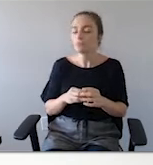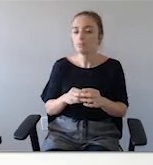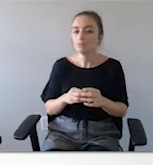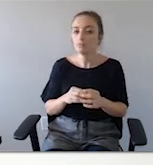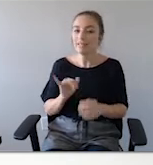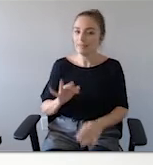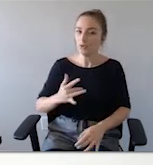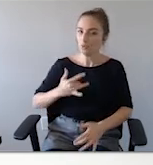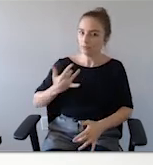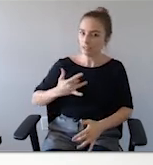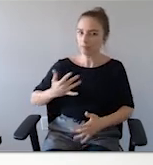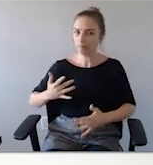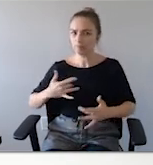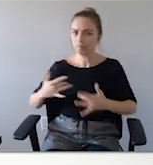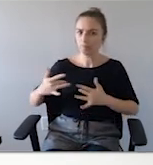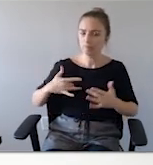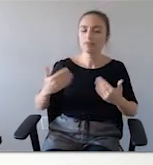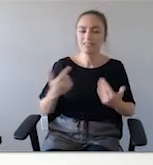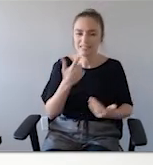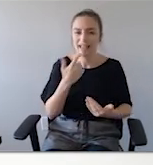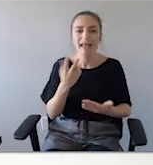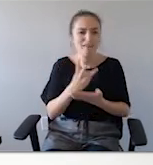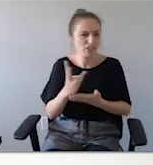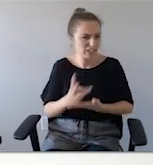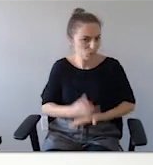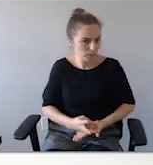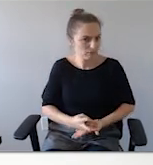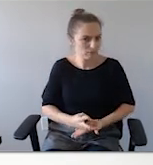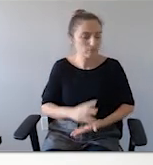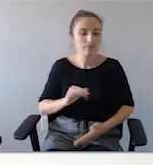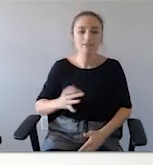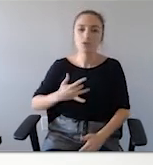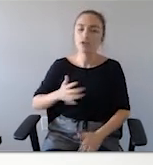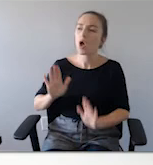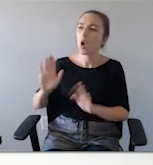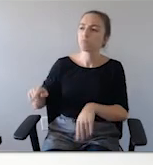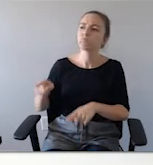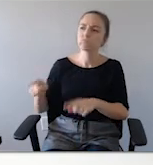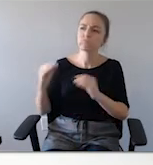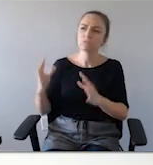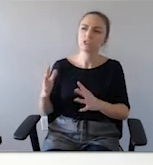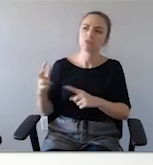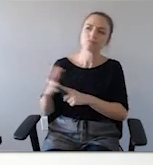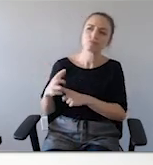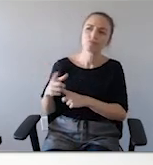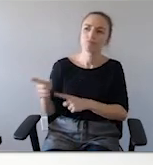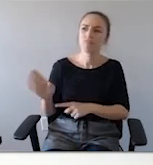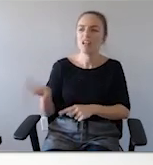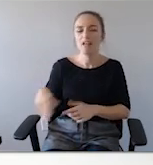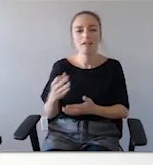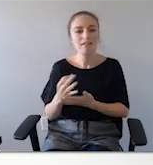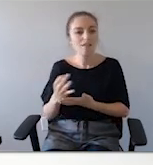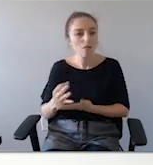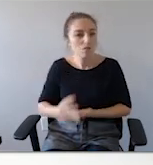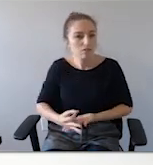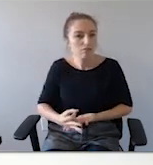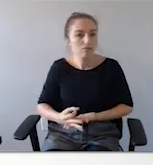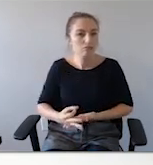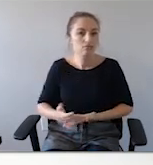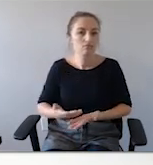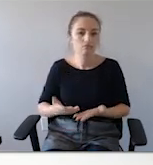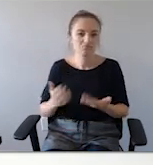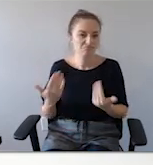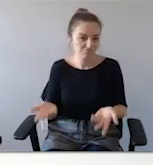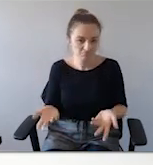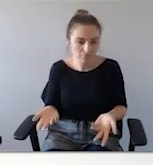weeks. If you guys are like, oh, she might actually be pretty good, and he's really happy, and I think it's a good school, then you could say